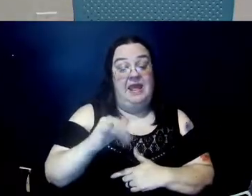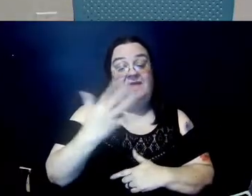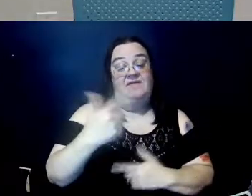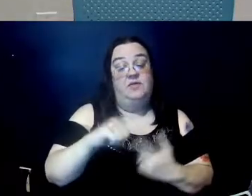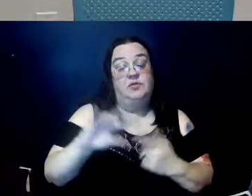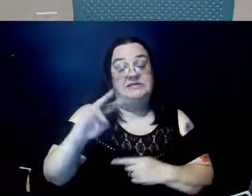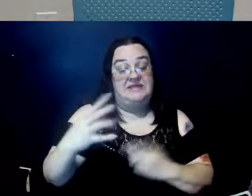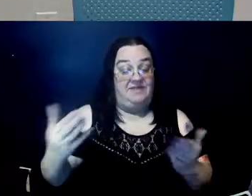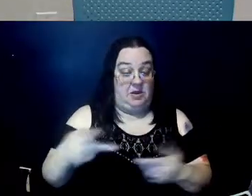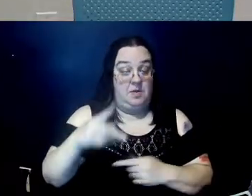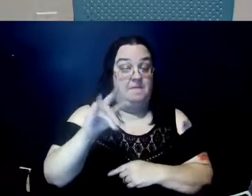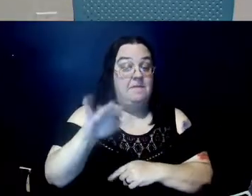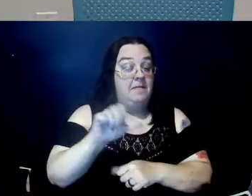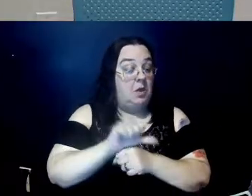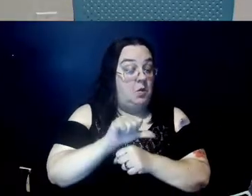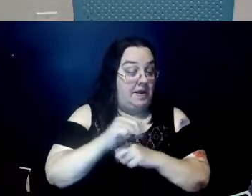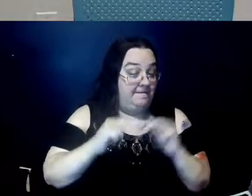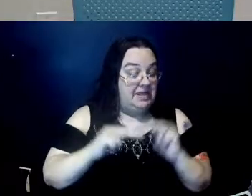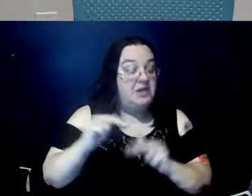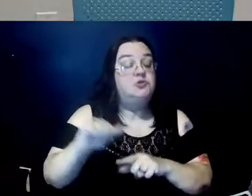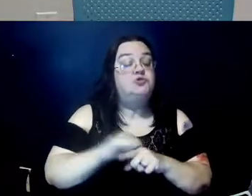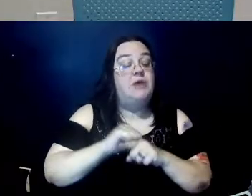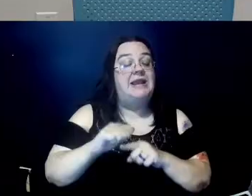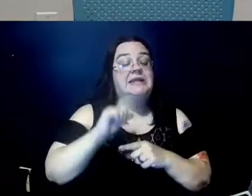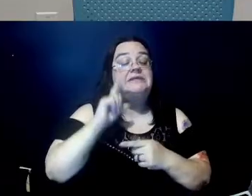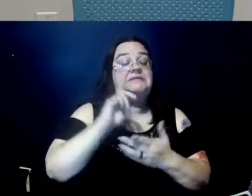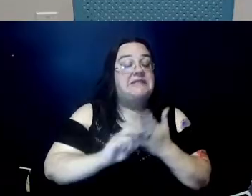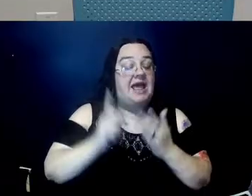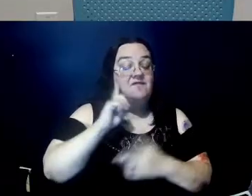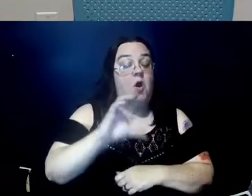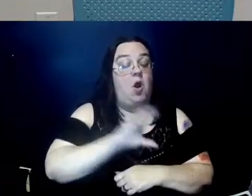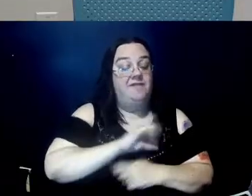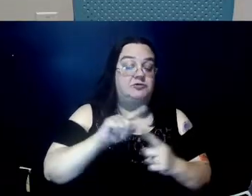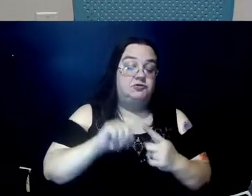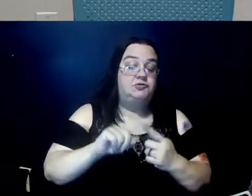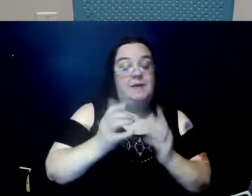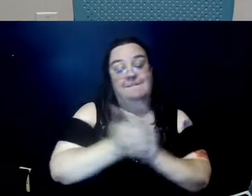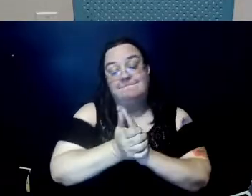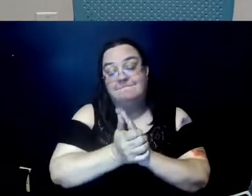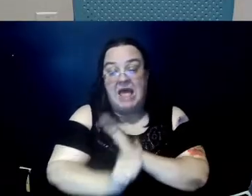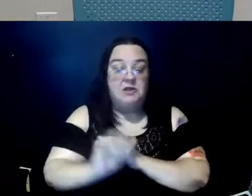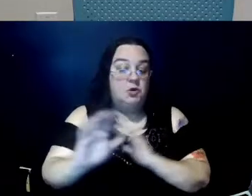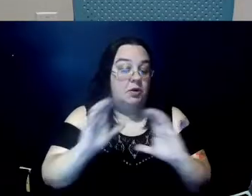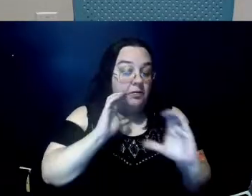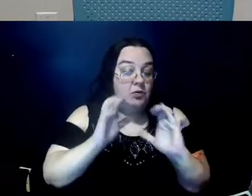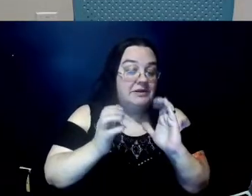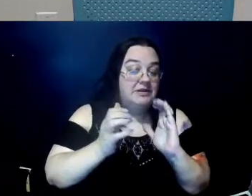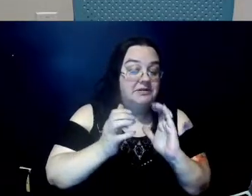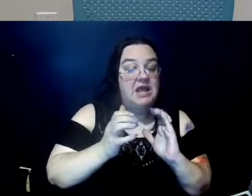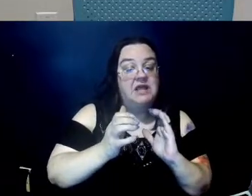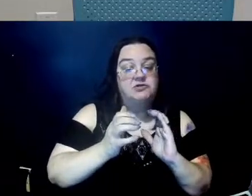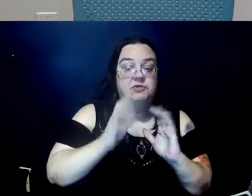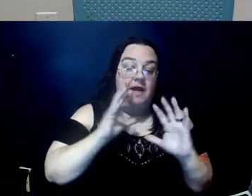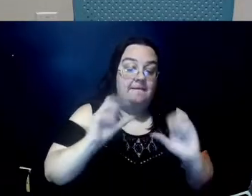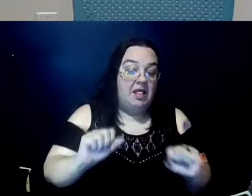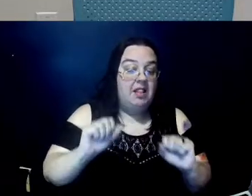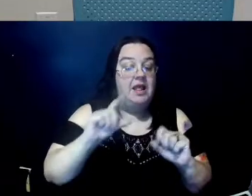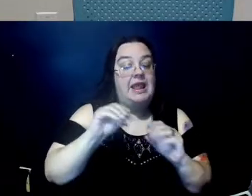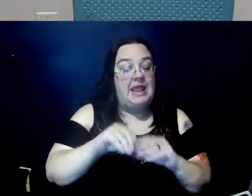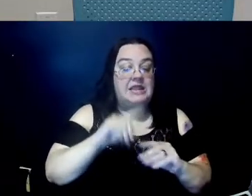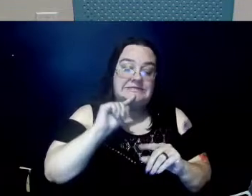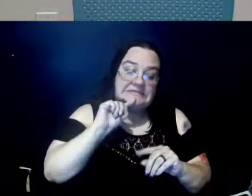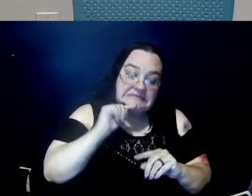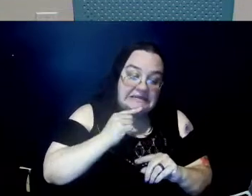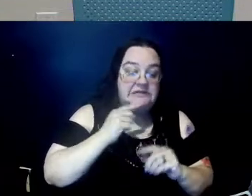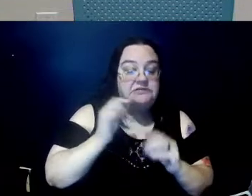is designed for officers to master communication skills in critical situations, and Lieutenant Gleason will be leading